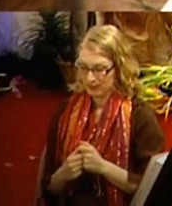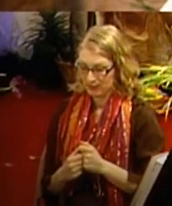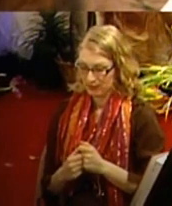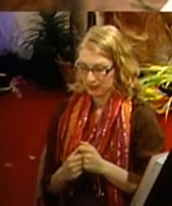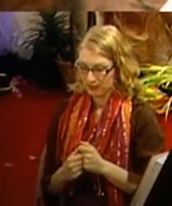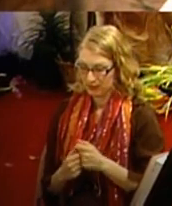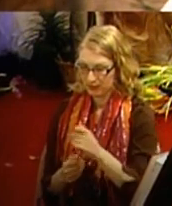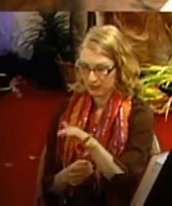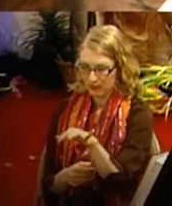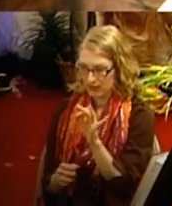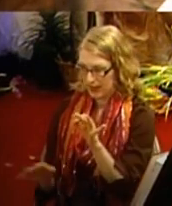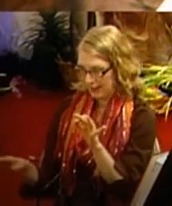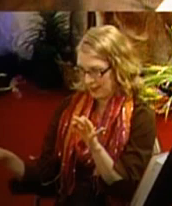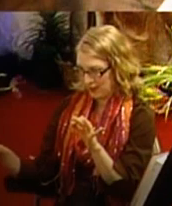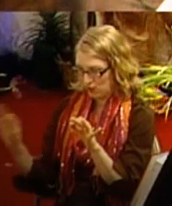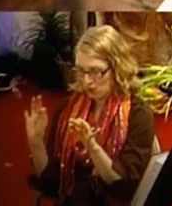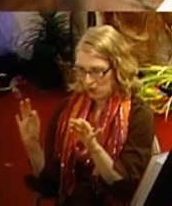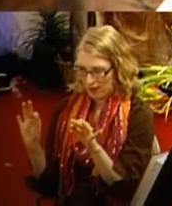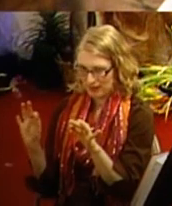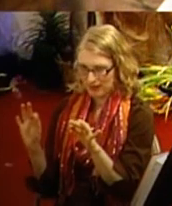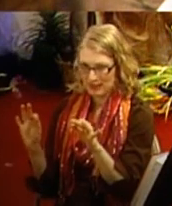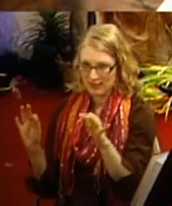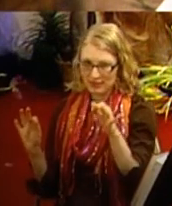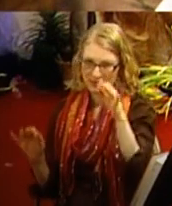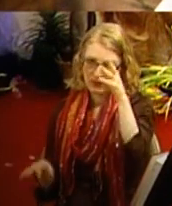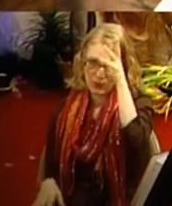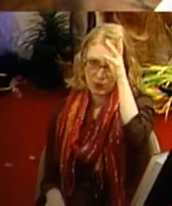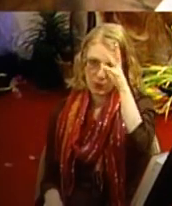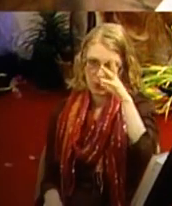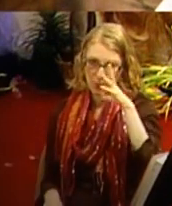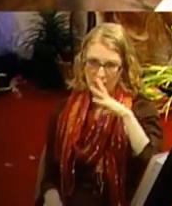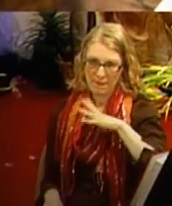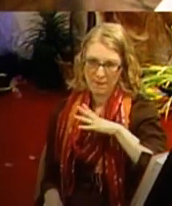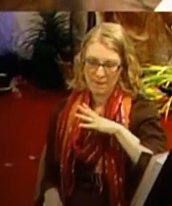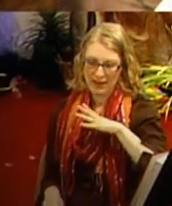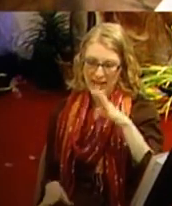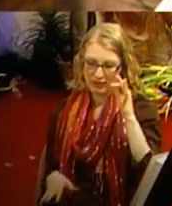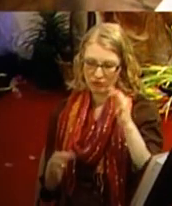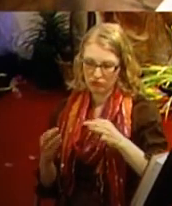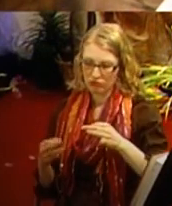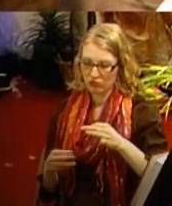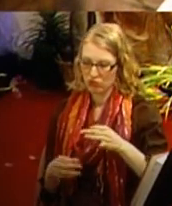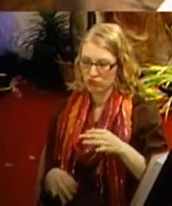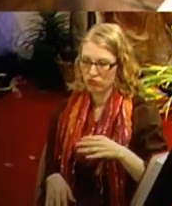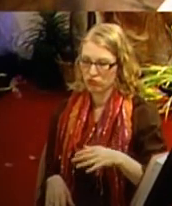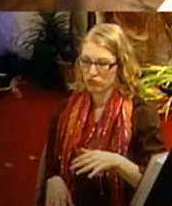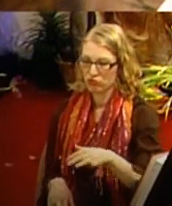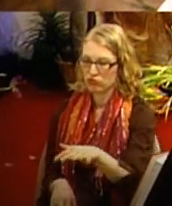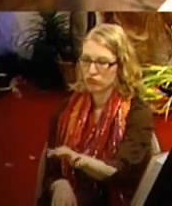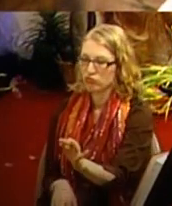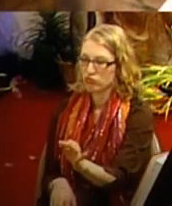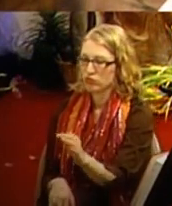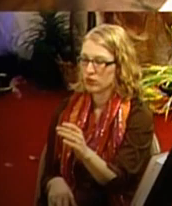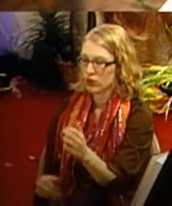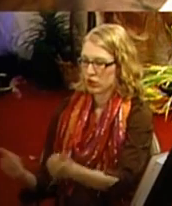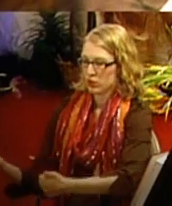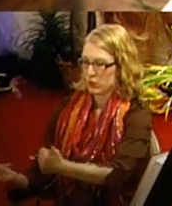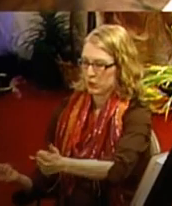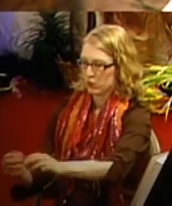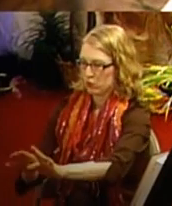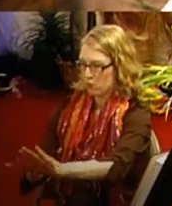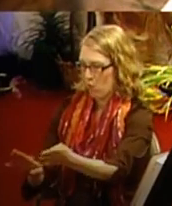The choice was the man on trial to pick this door or that.